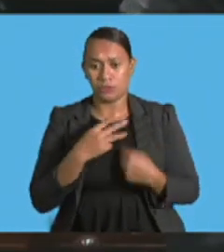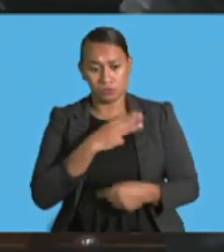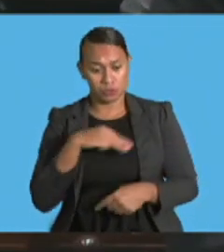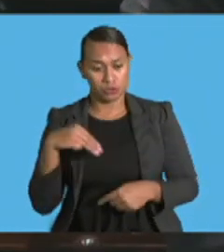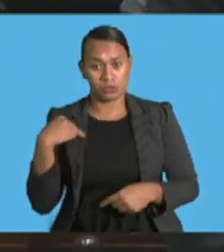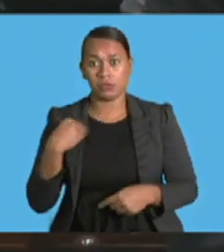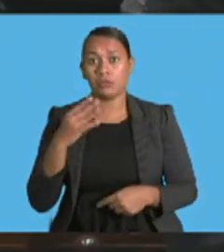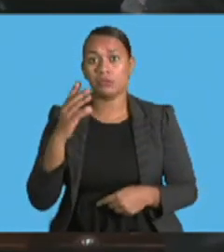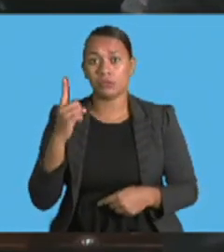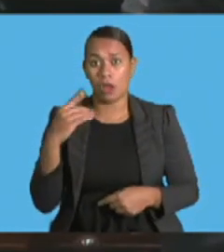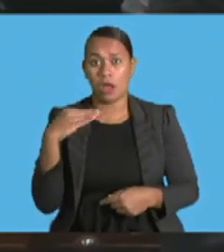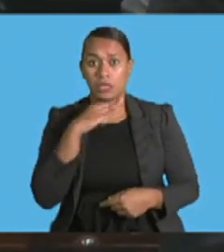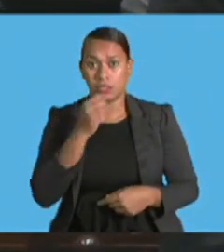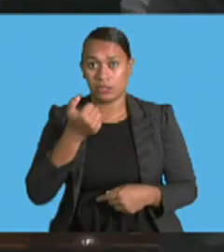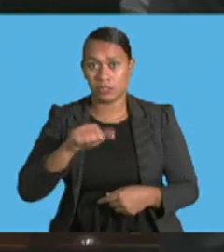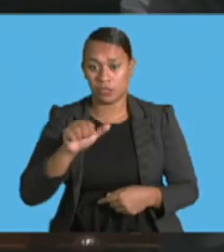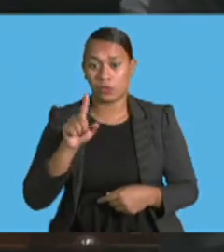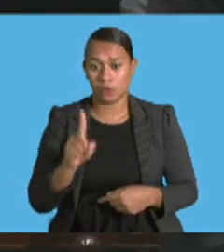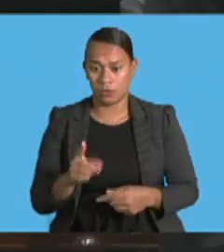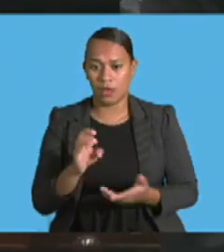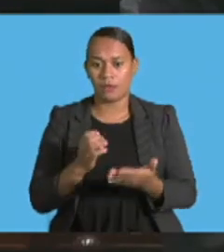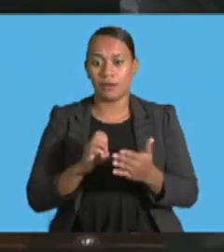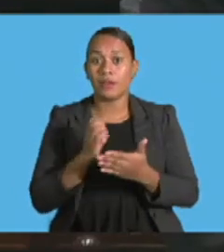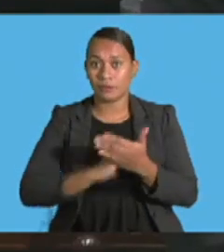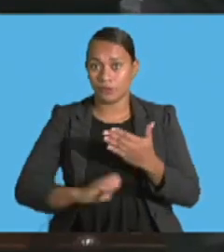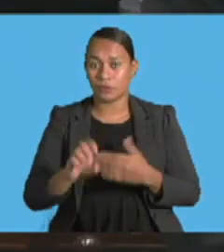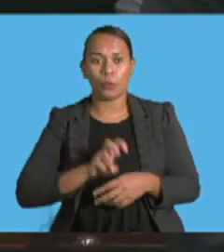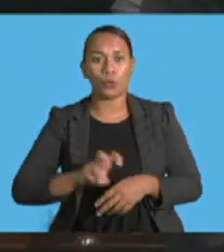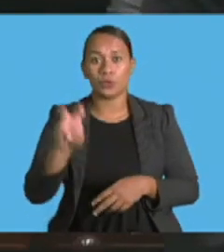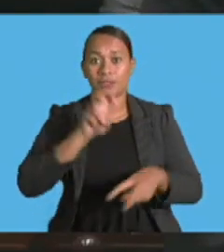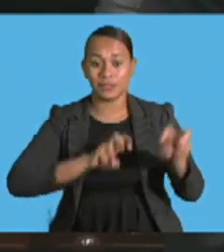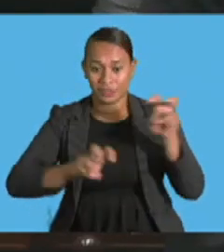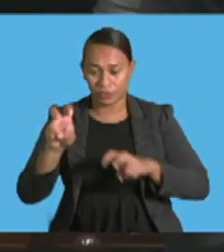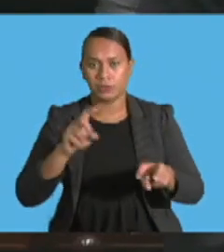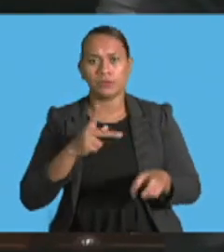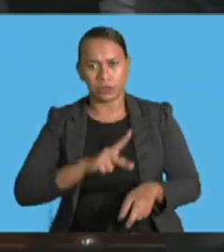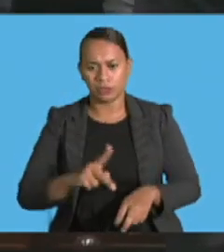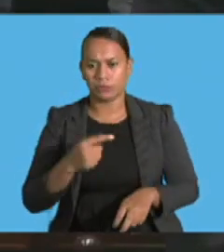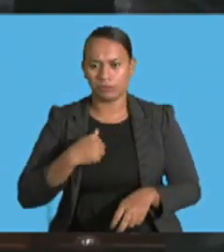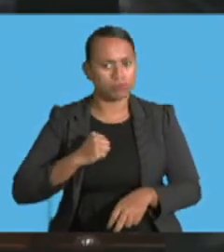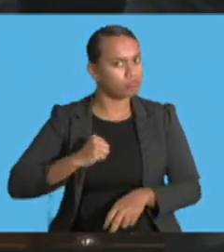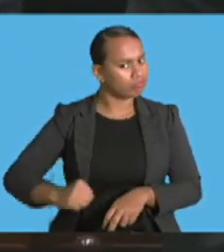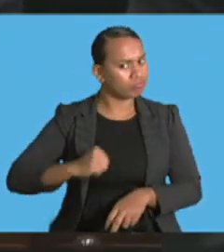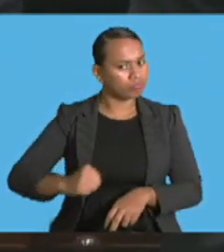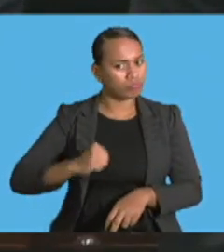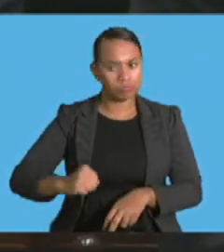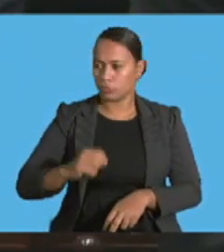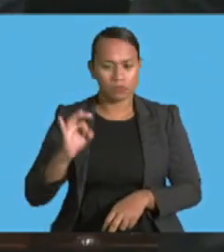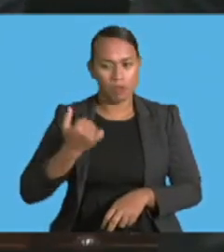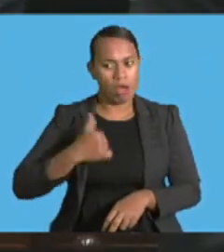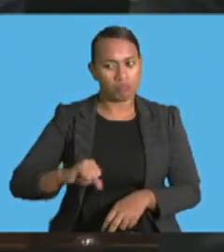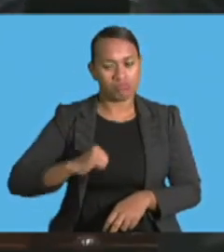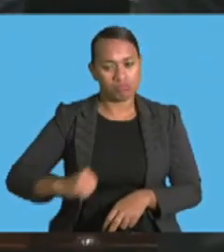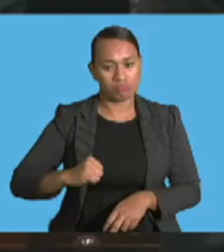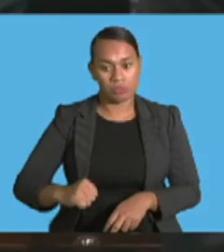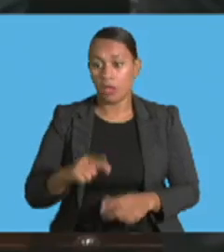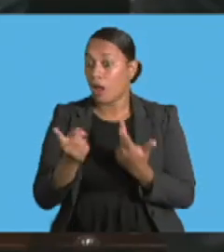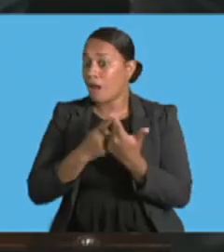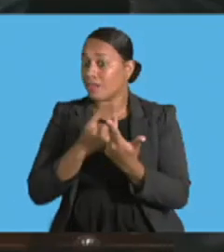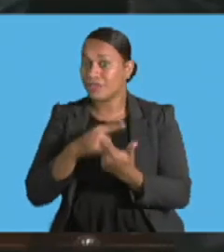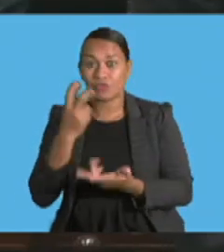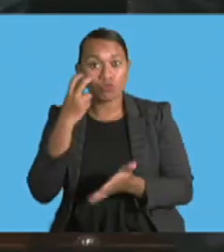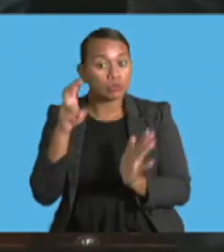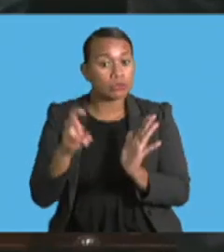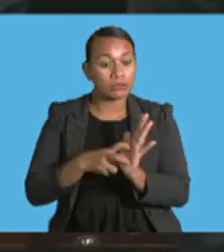export permits, 32 import permits, refused 2, and registered 17 companies under the Endangered and